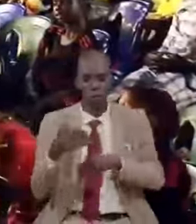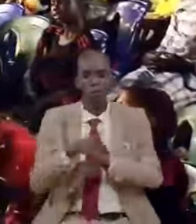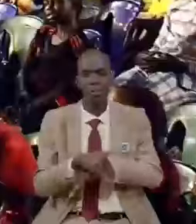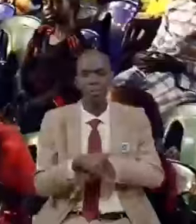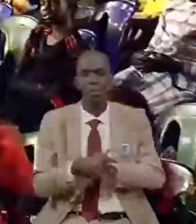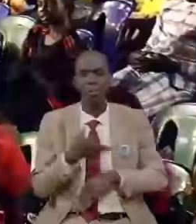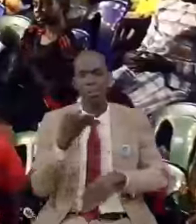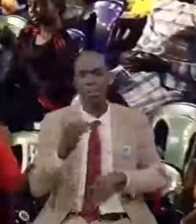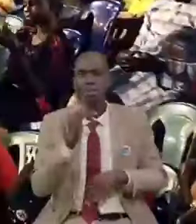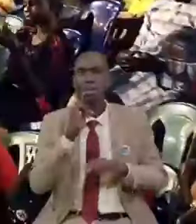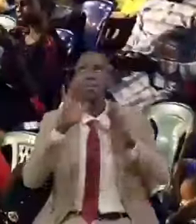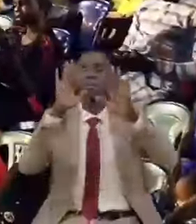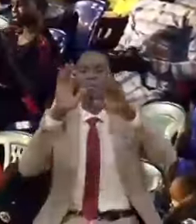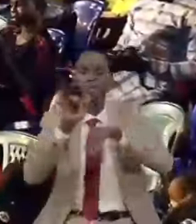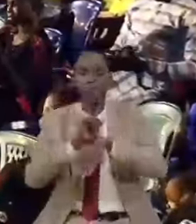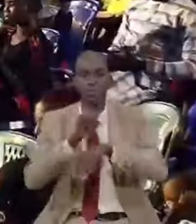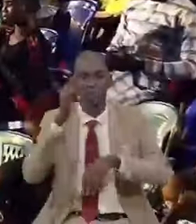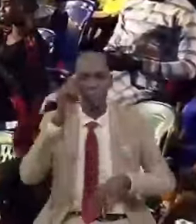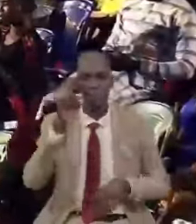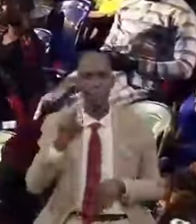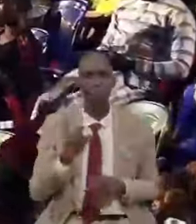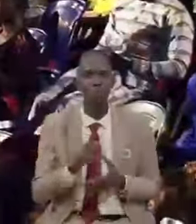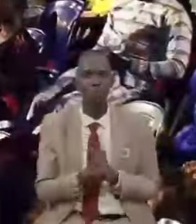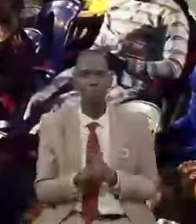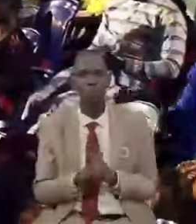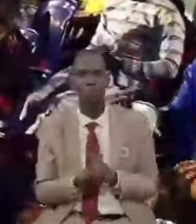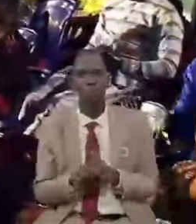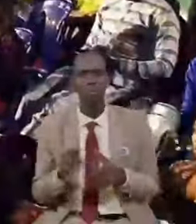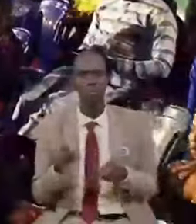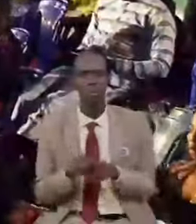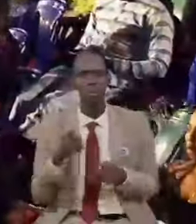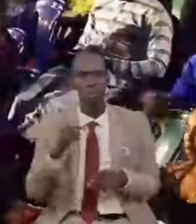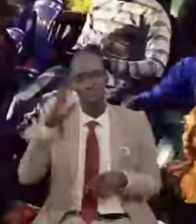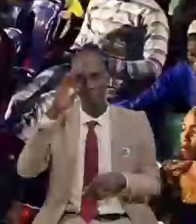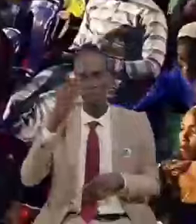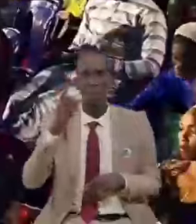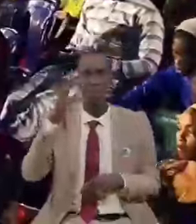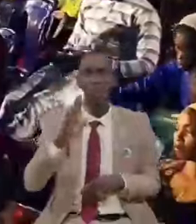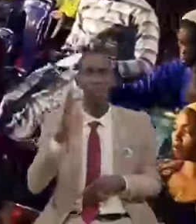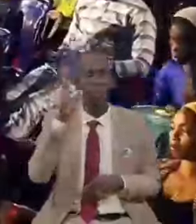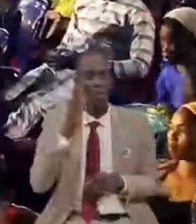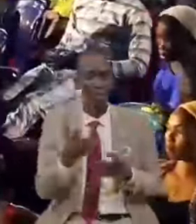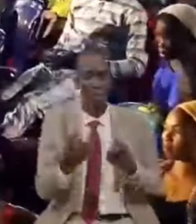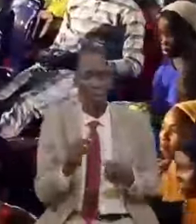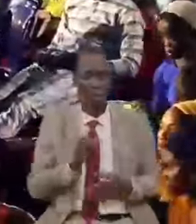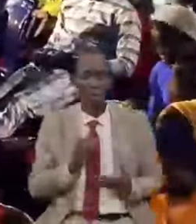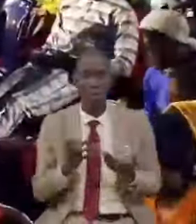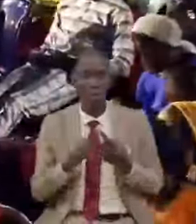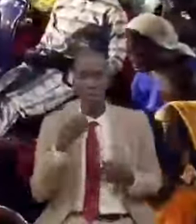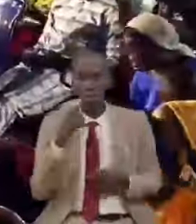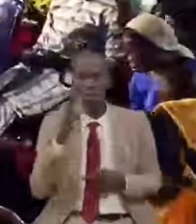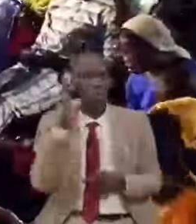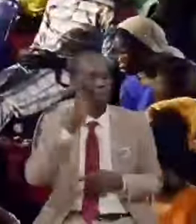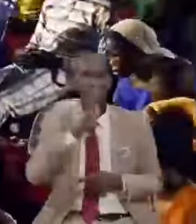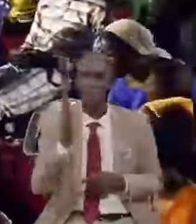you. As a man of God will come up, I want to tell you, you will never carry your problem away. Be